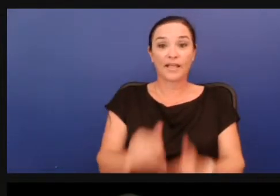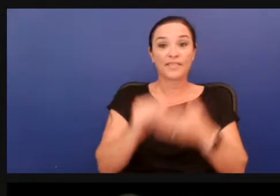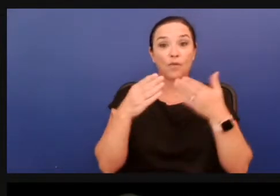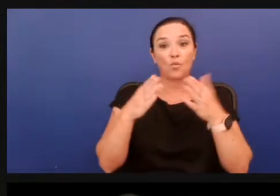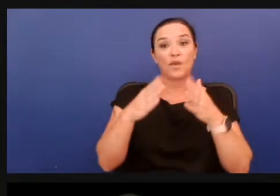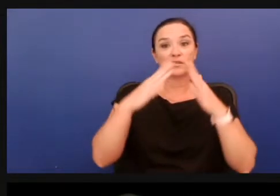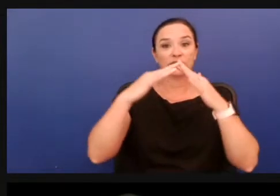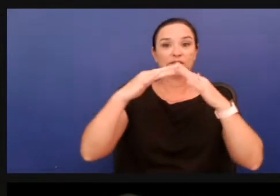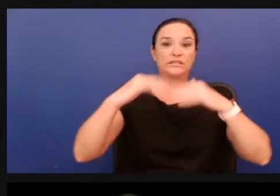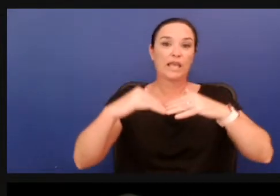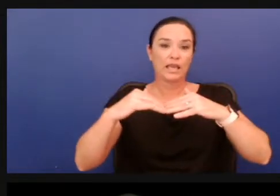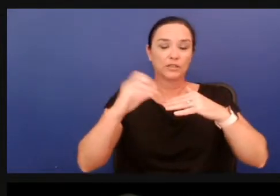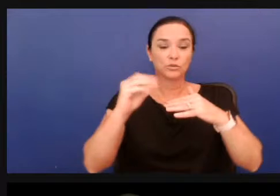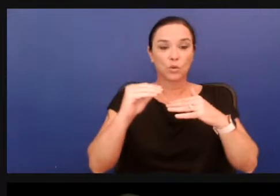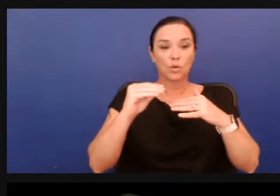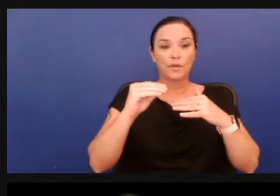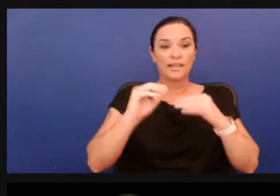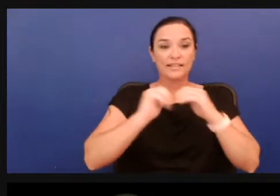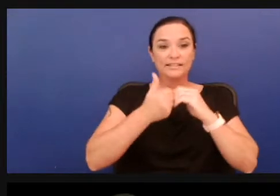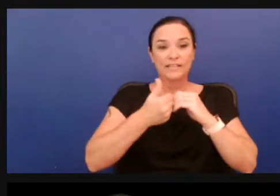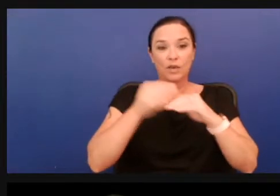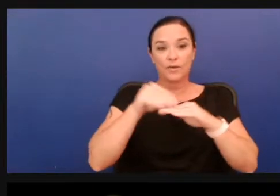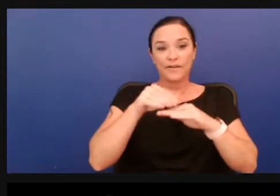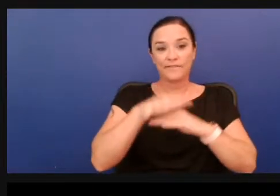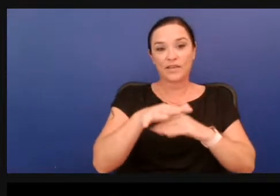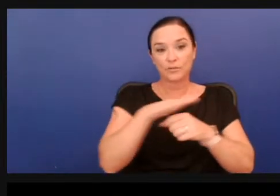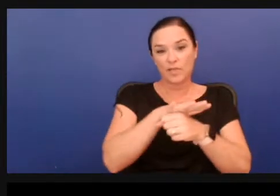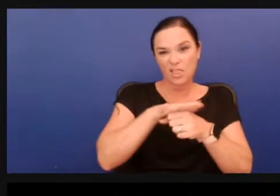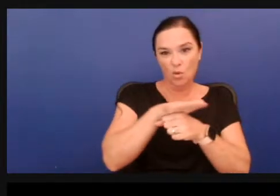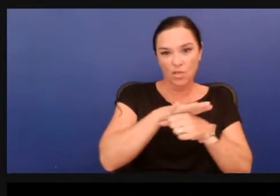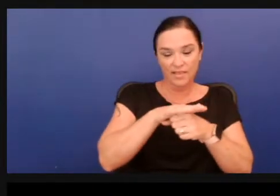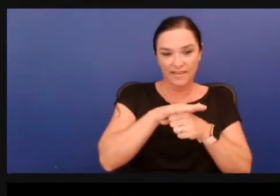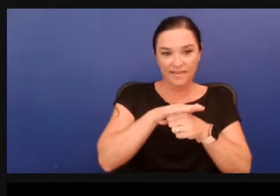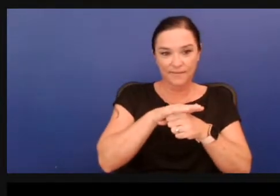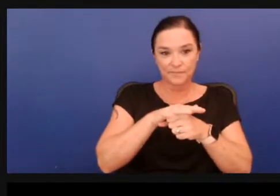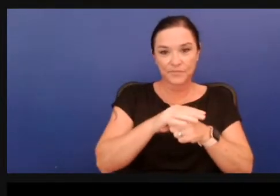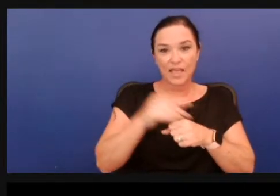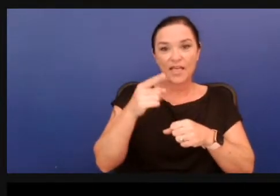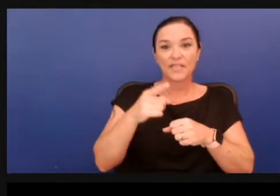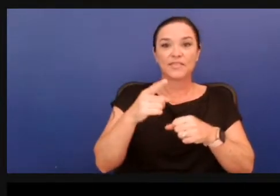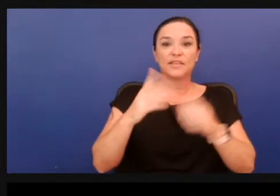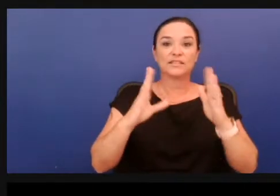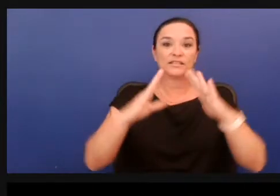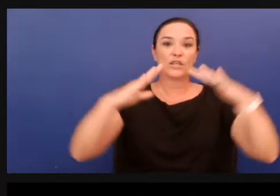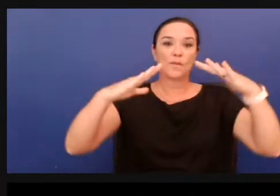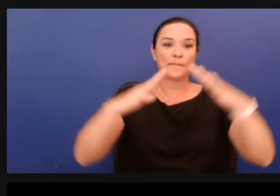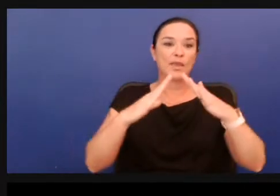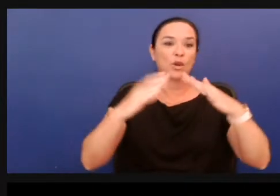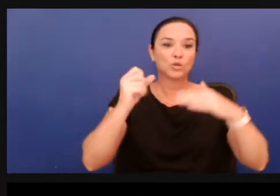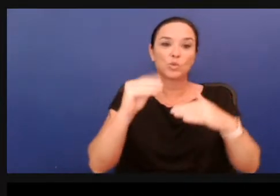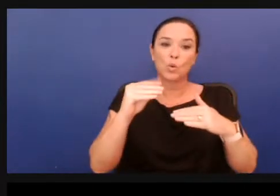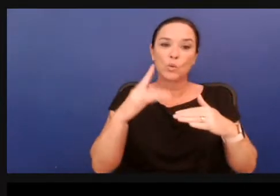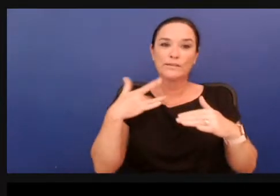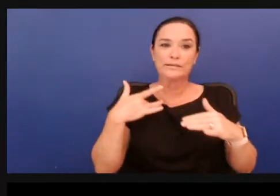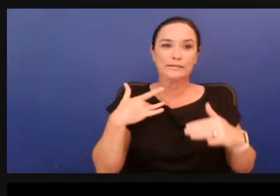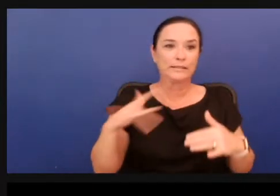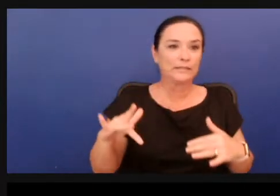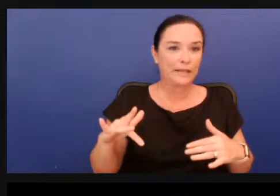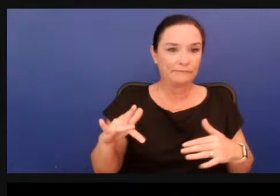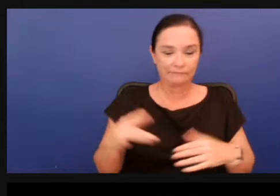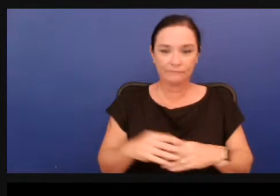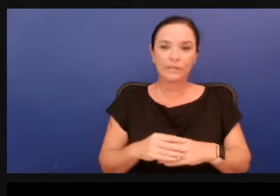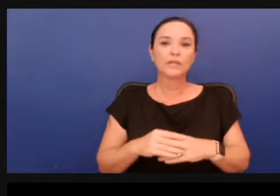So that's how it affects it, but very locally everywhere. This is a tilt meter, so it's very sensitive. The